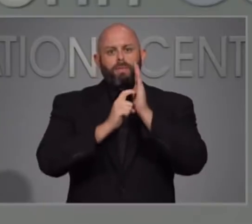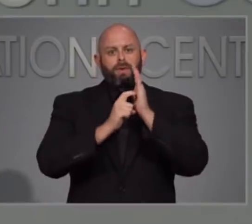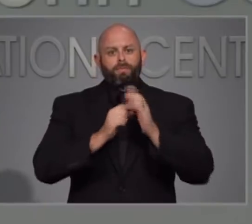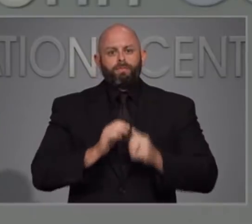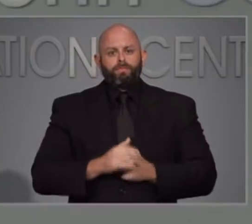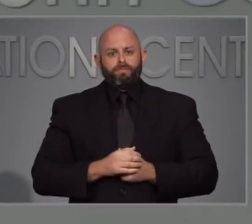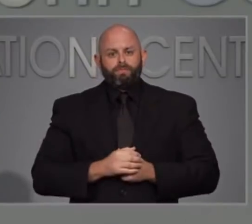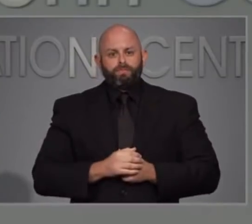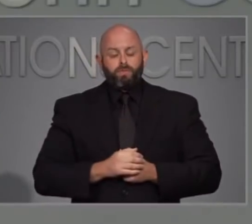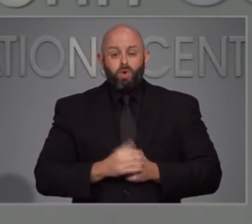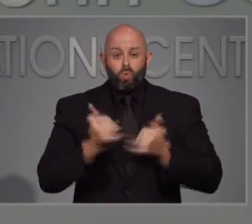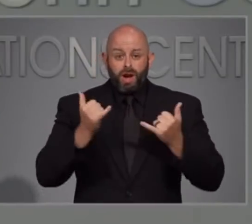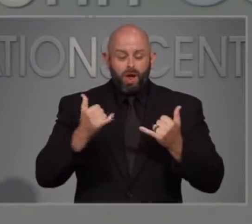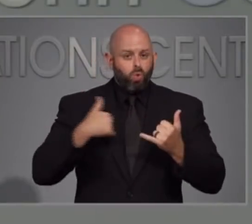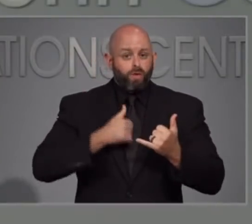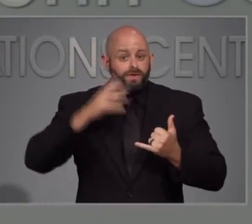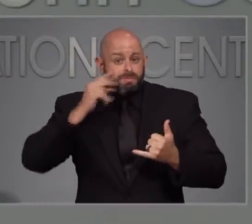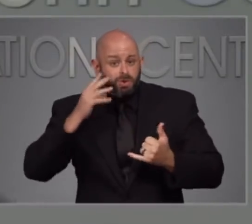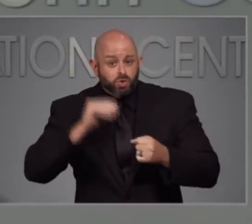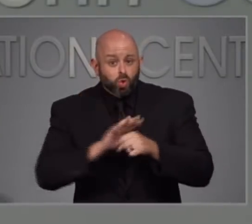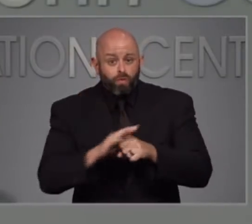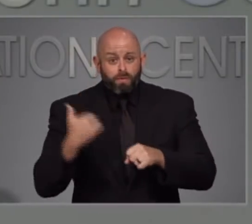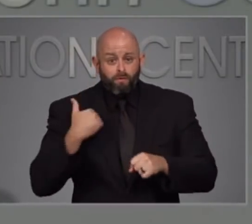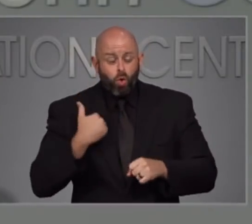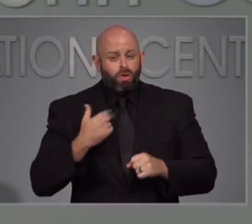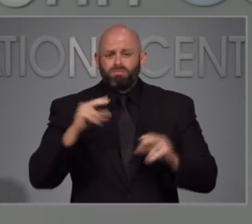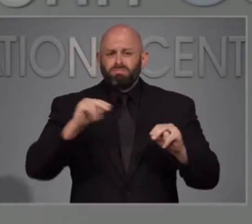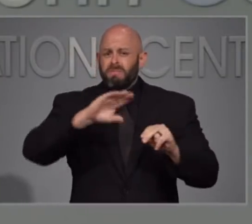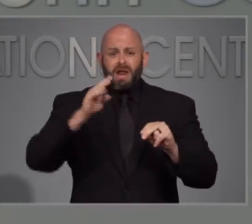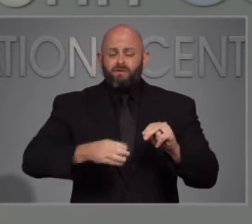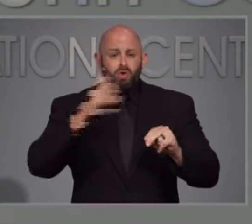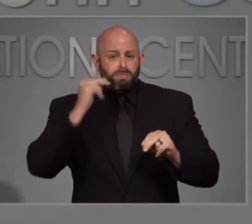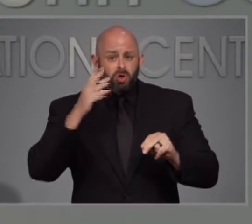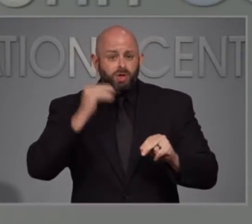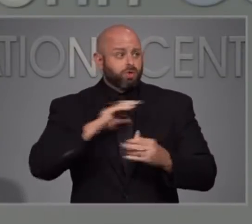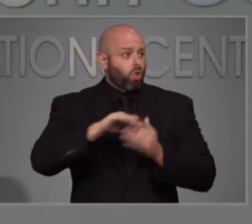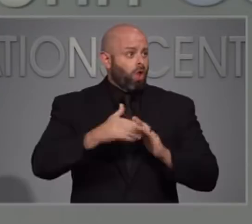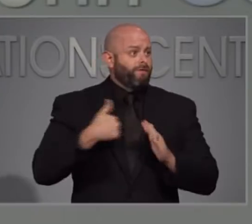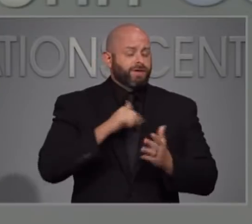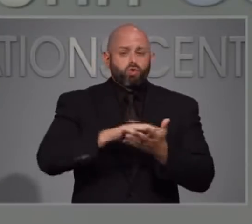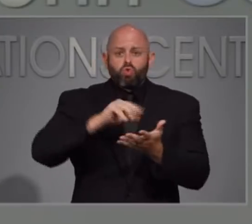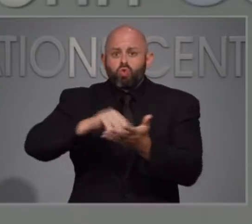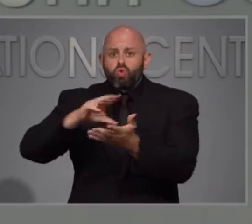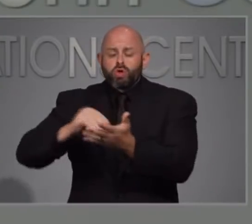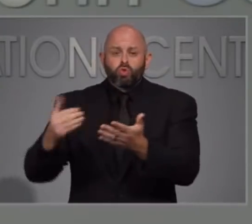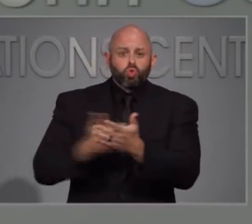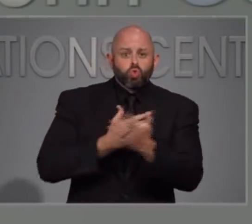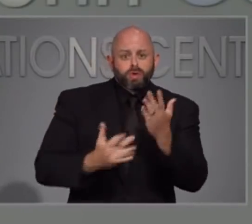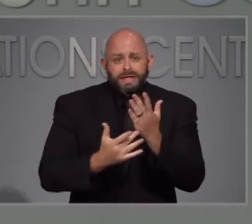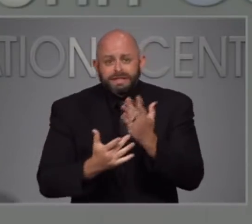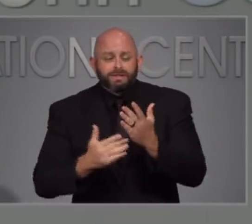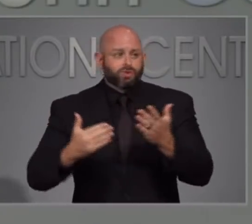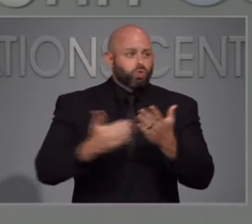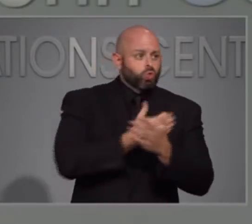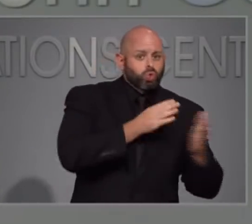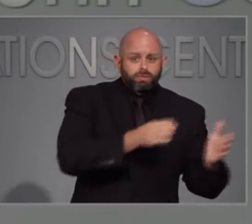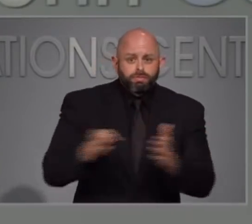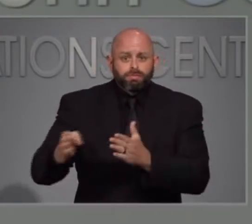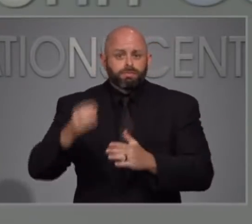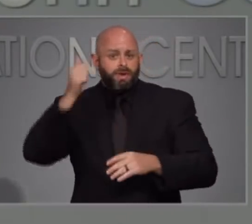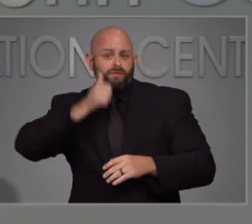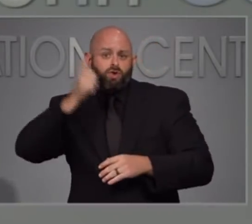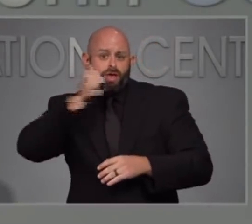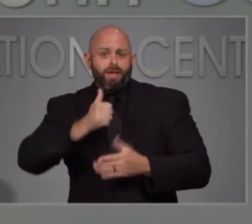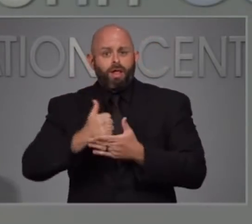that's unprecedented, and it's something that new that all of us are learning something every single day to make